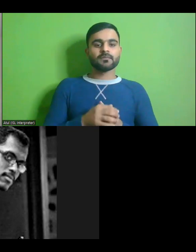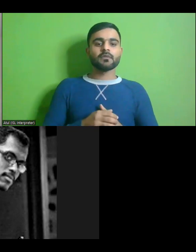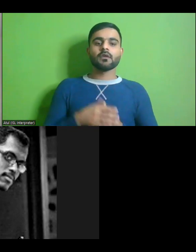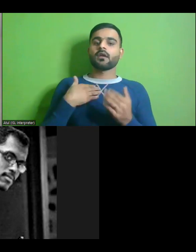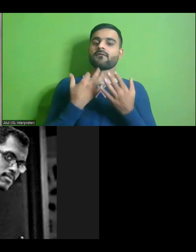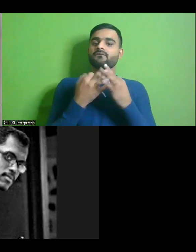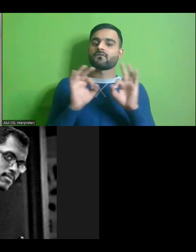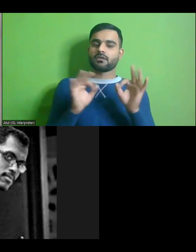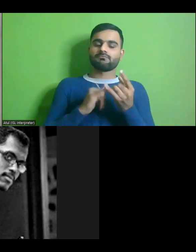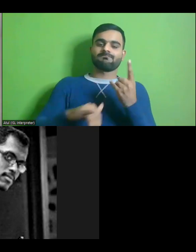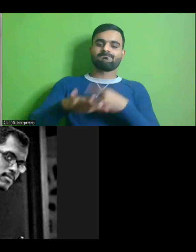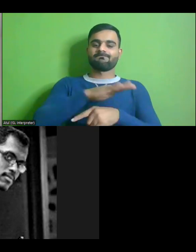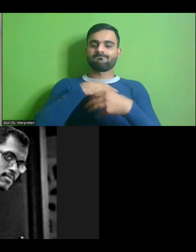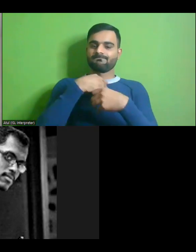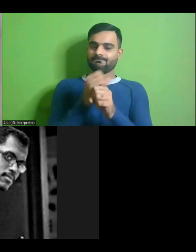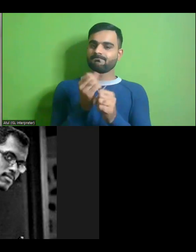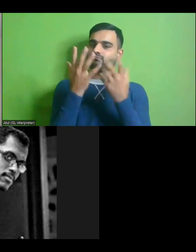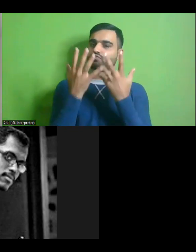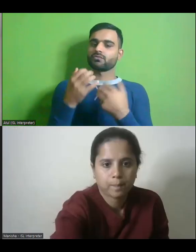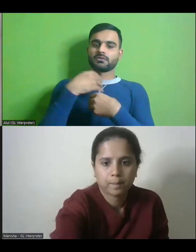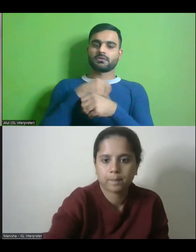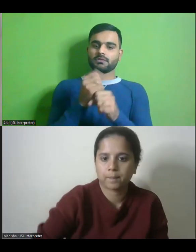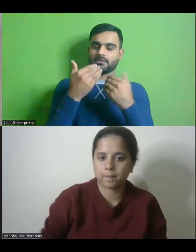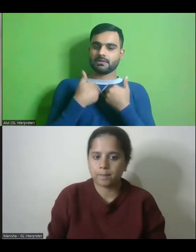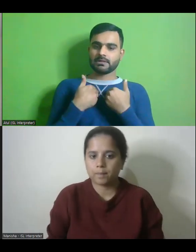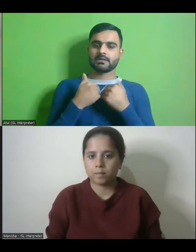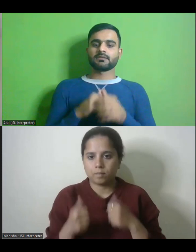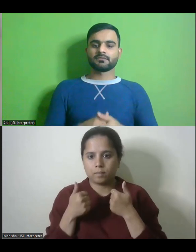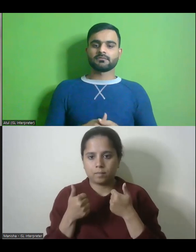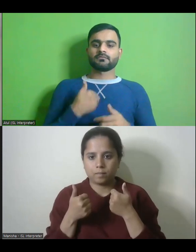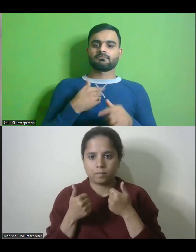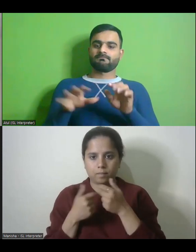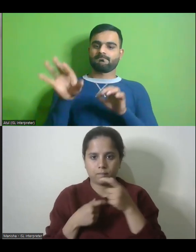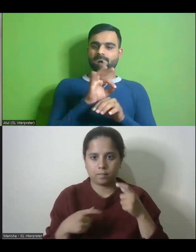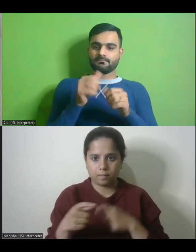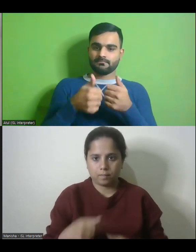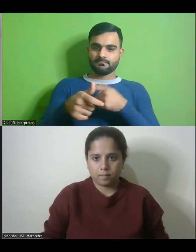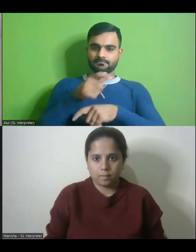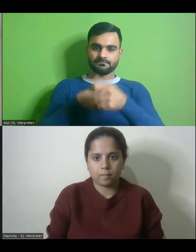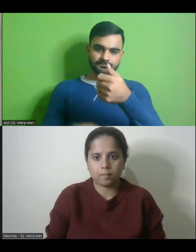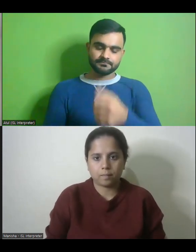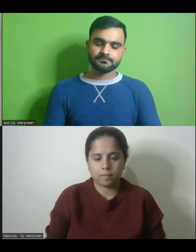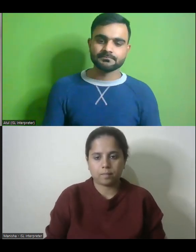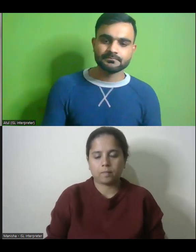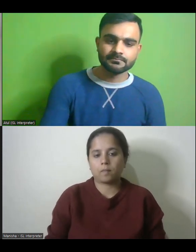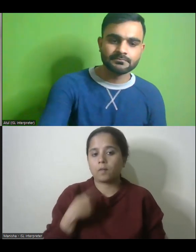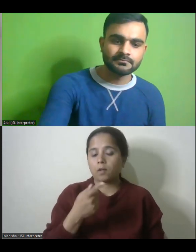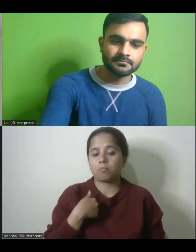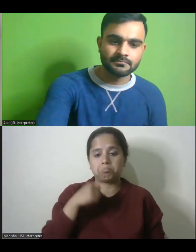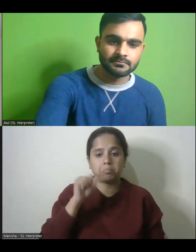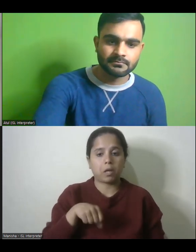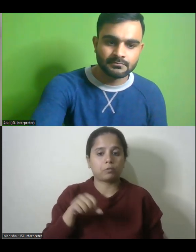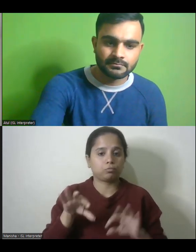to create the societies we want to create. It's all in our minds, and we can choose between a hierarchy and